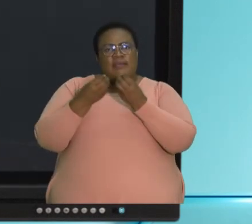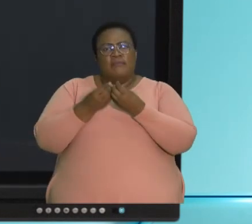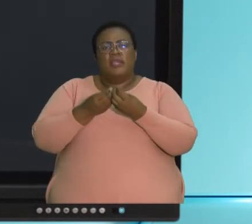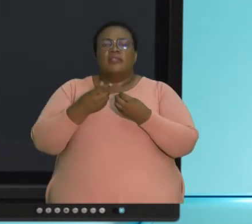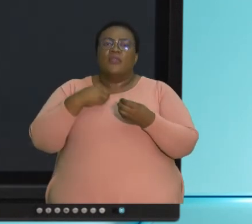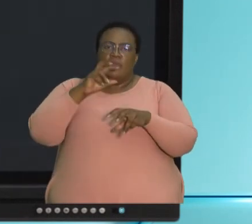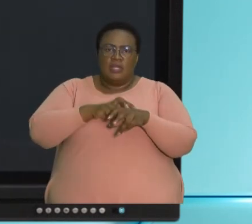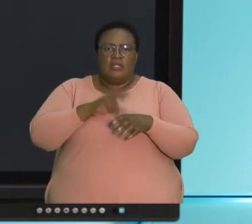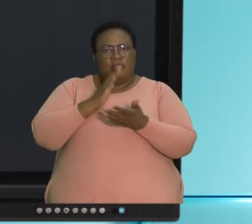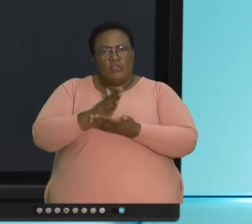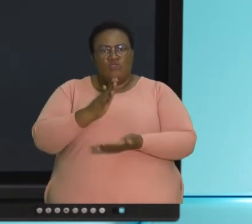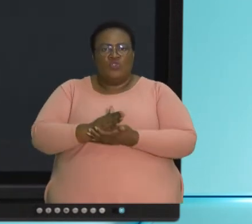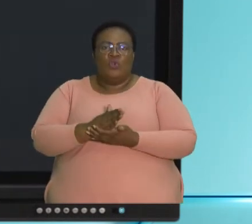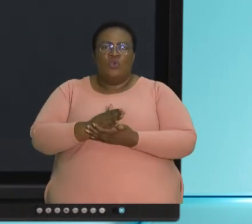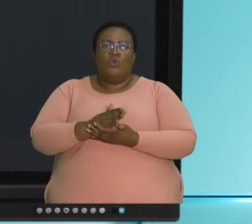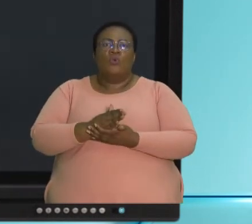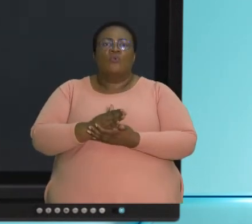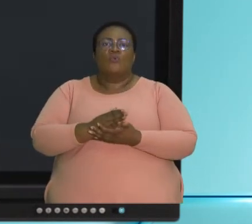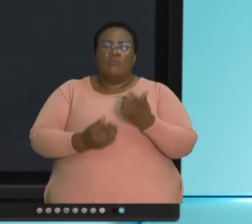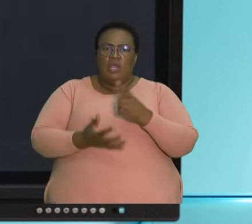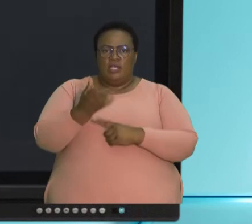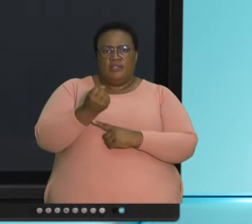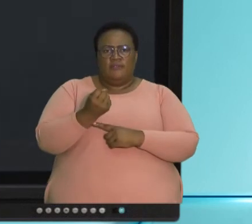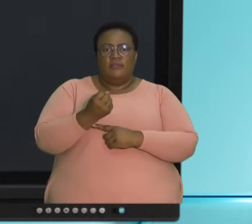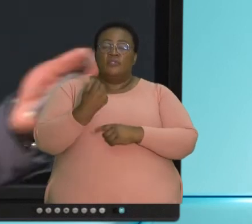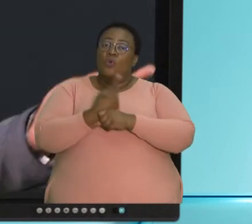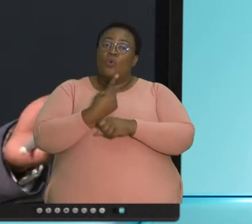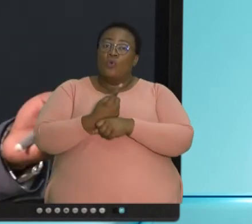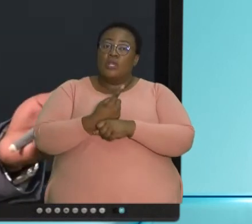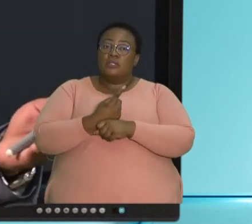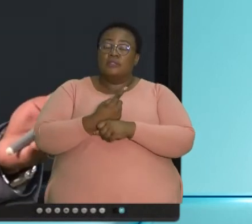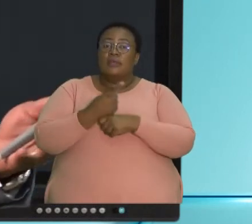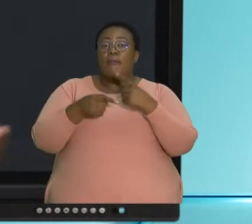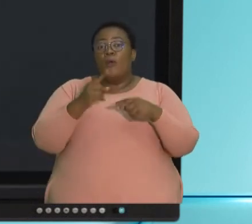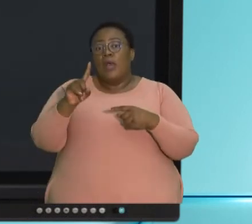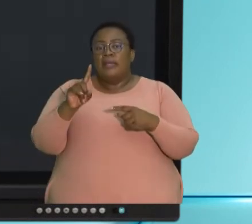our country, and it's something that we definitely need to make sure that we master. It's all